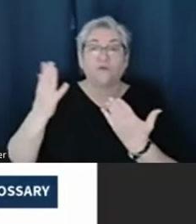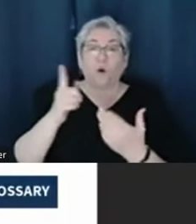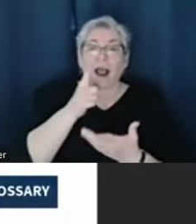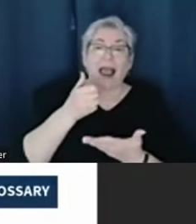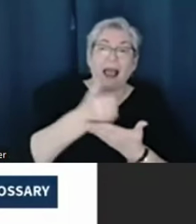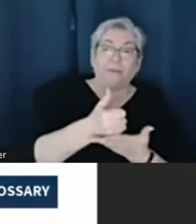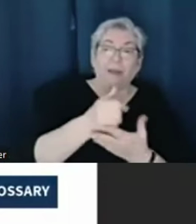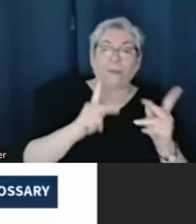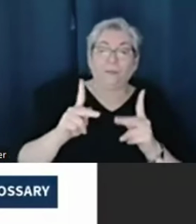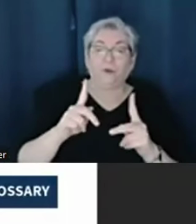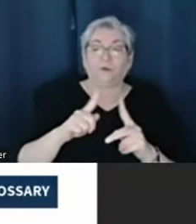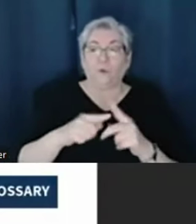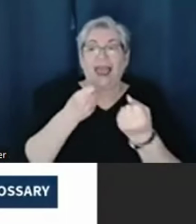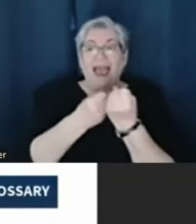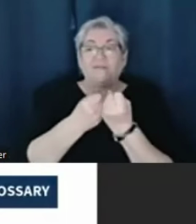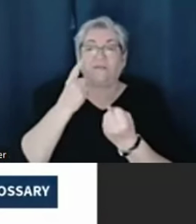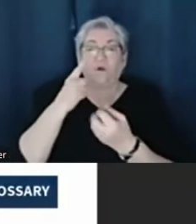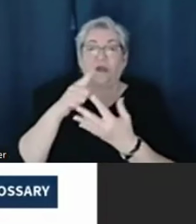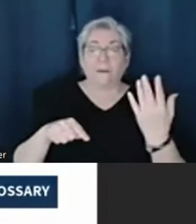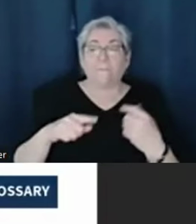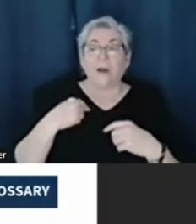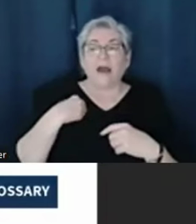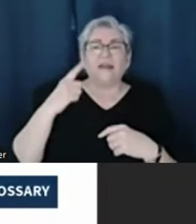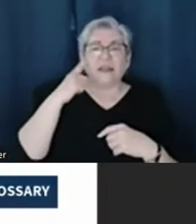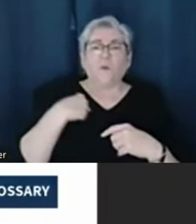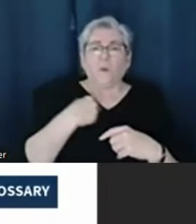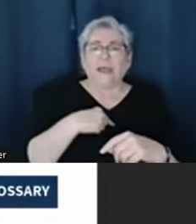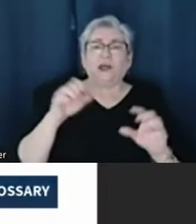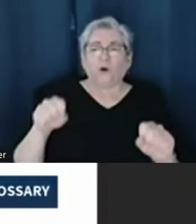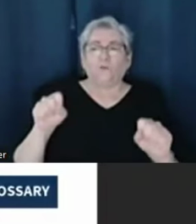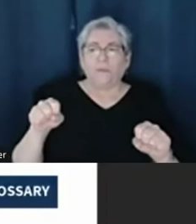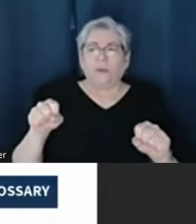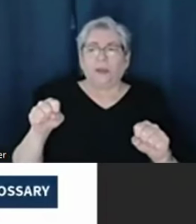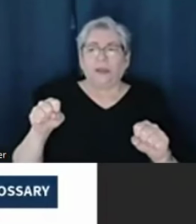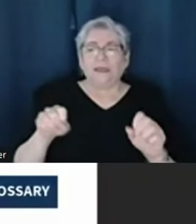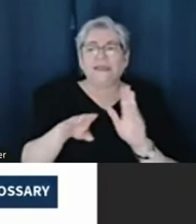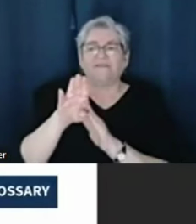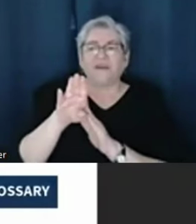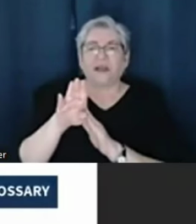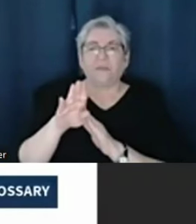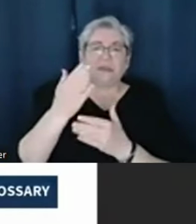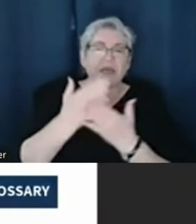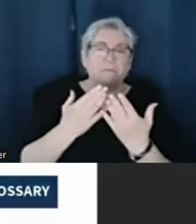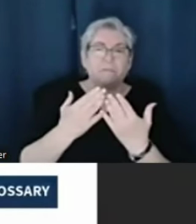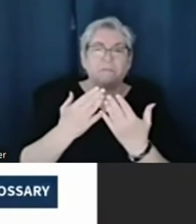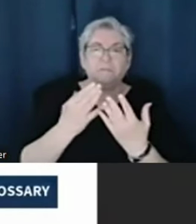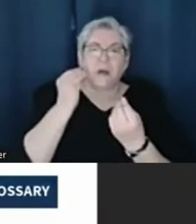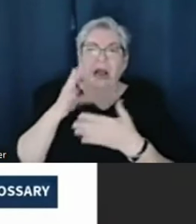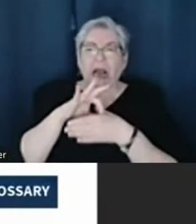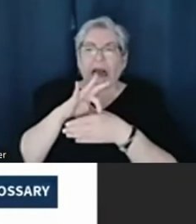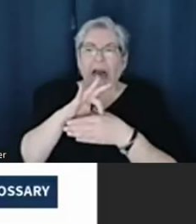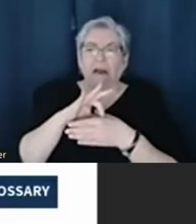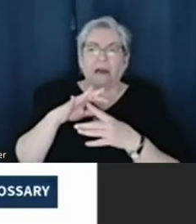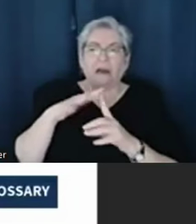them. I think we could probably develop some content that mentions those as